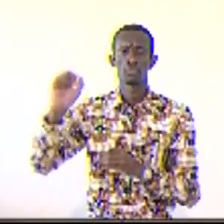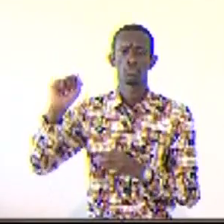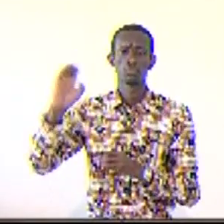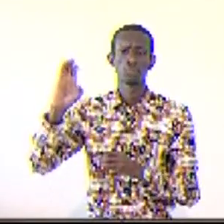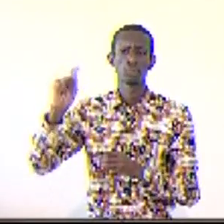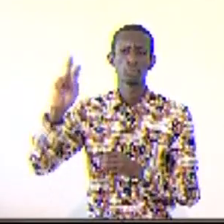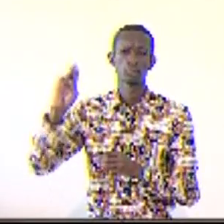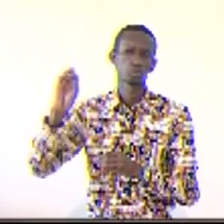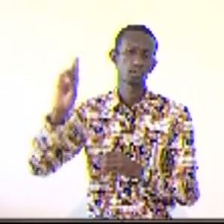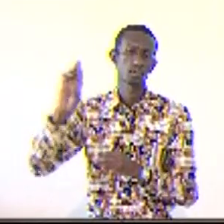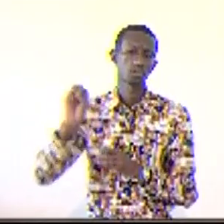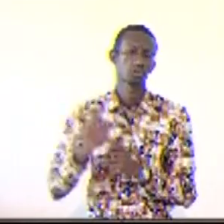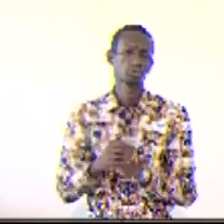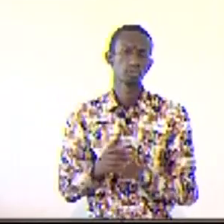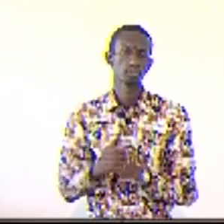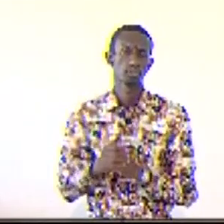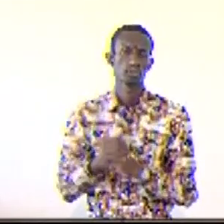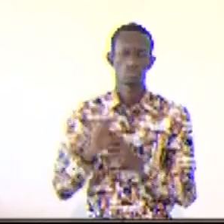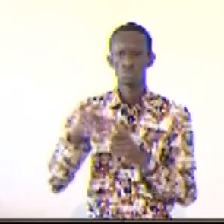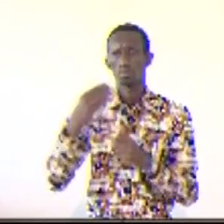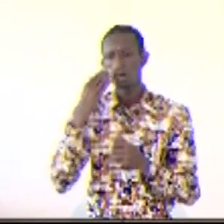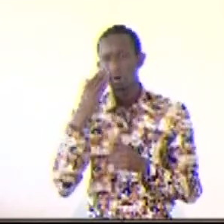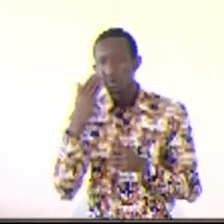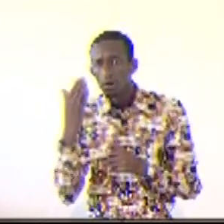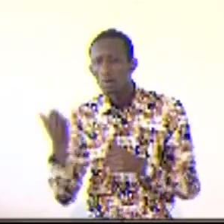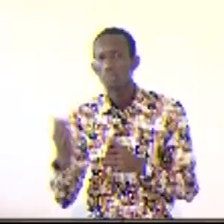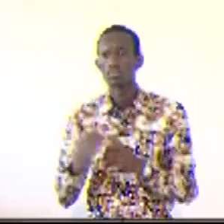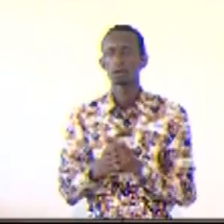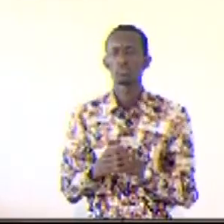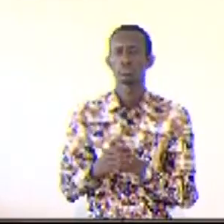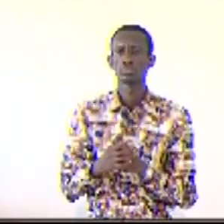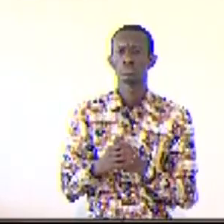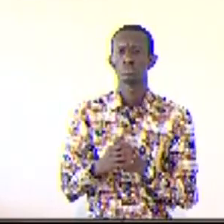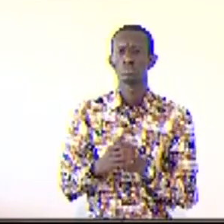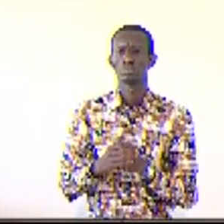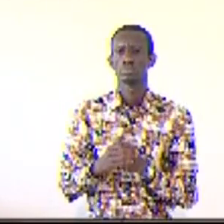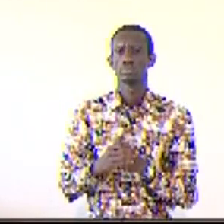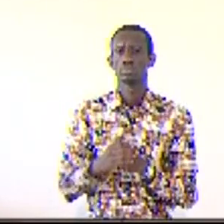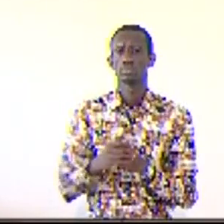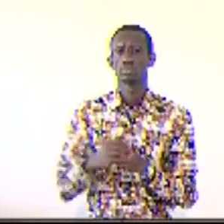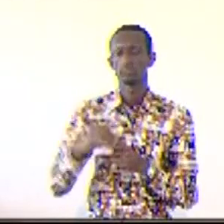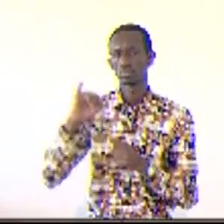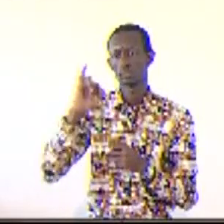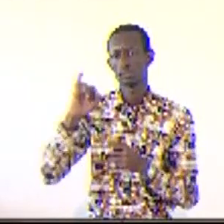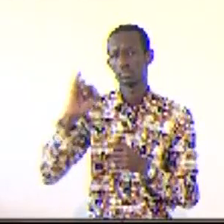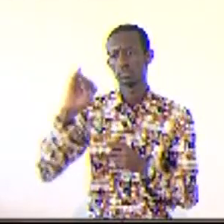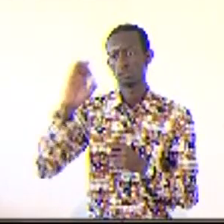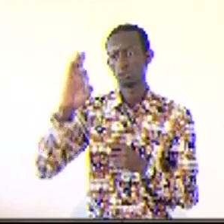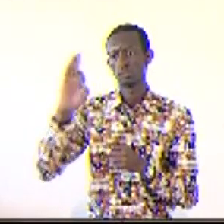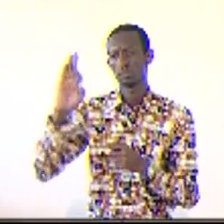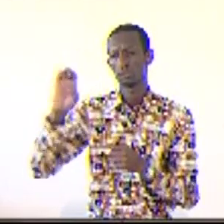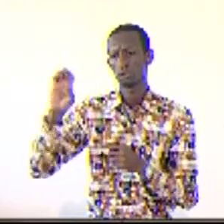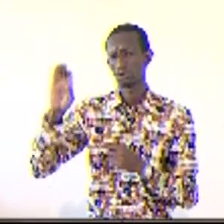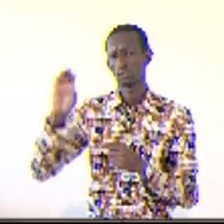2. We had to look at the effect of the temperature, and we looked at the effect of